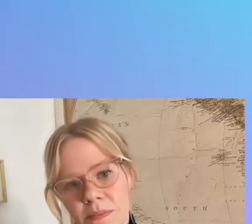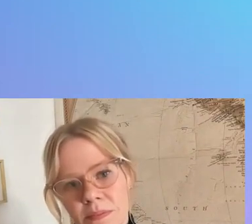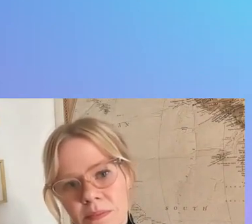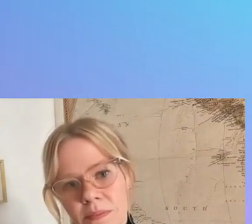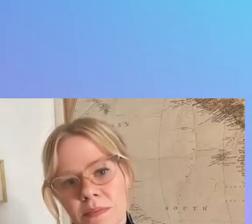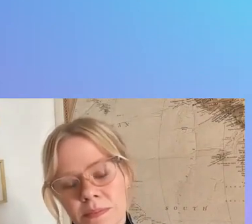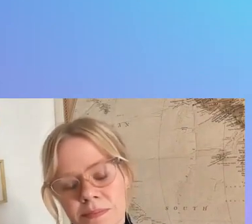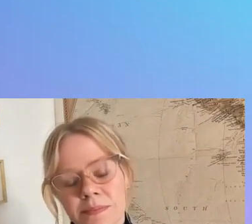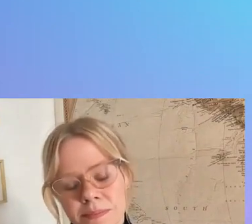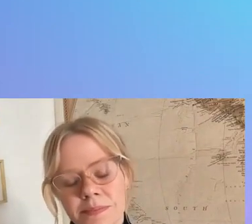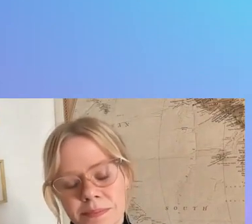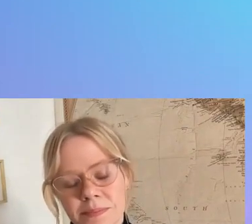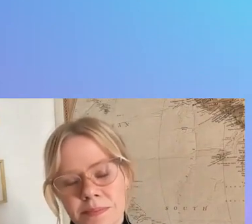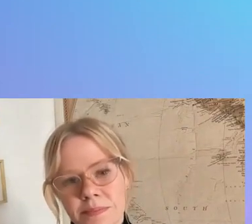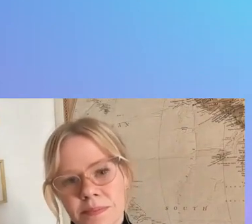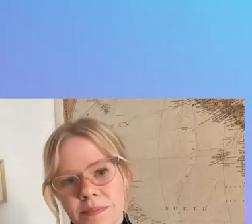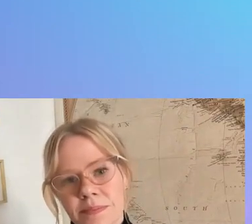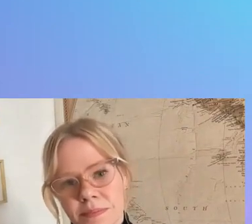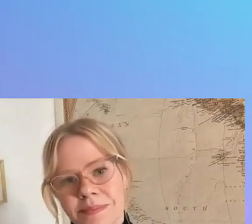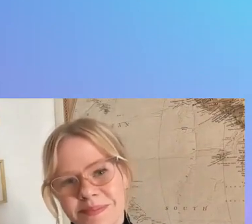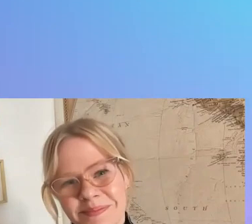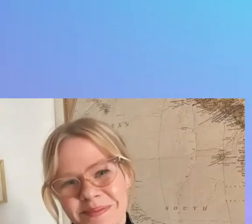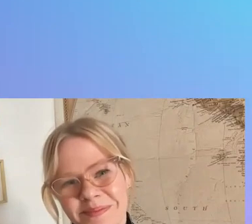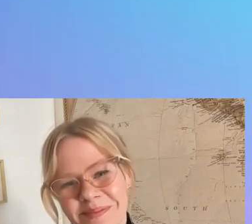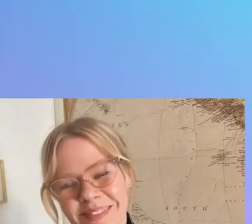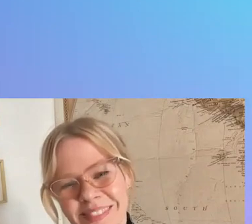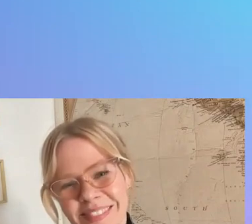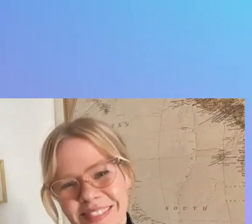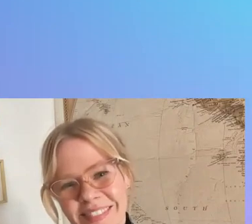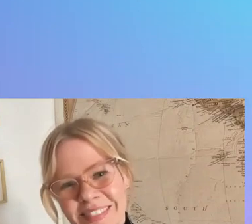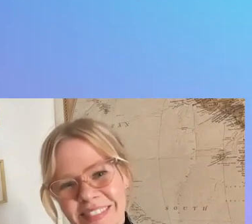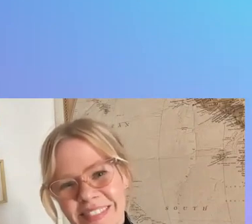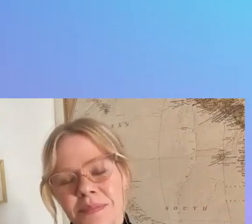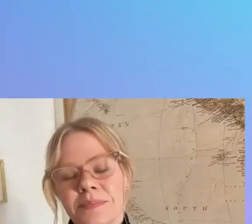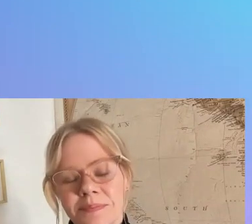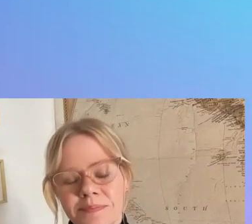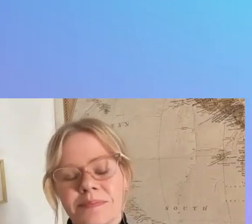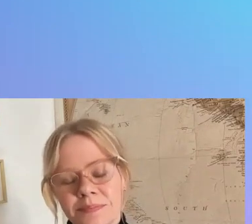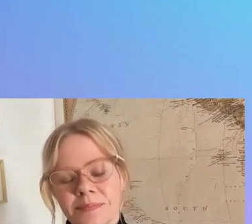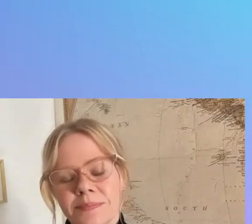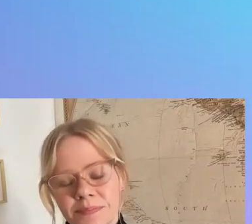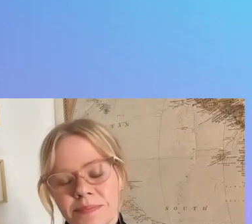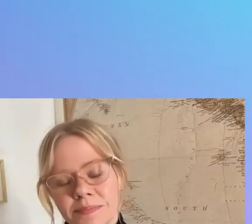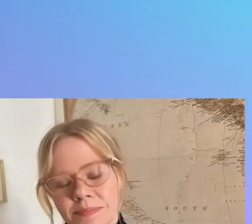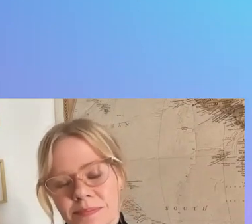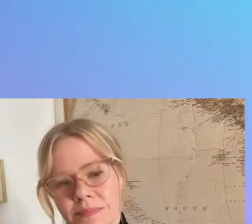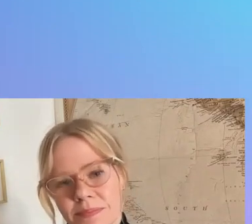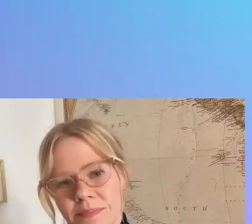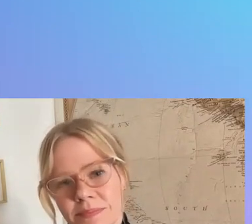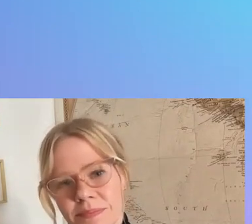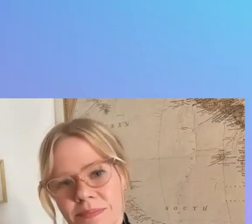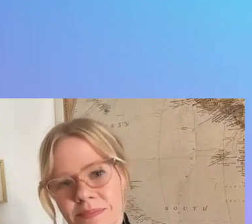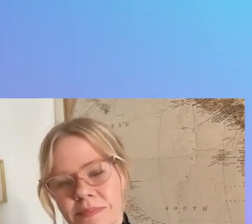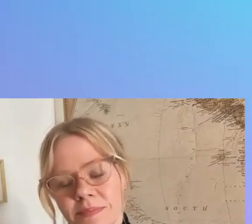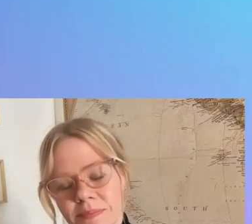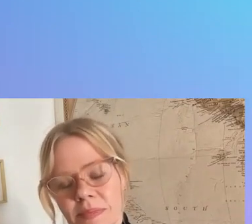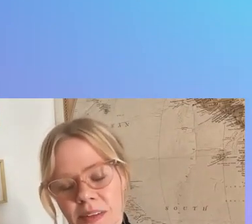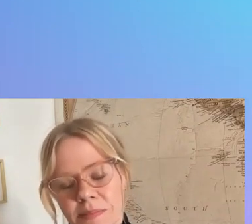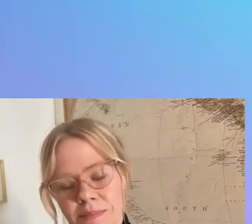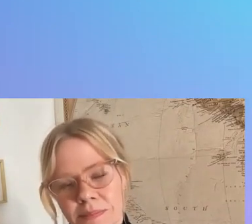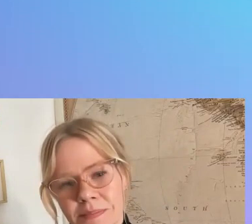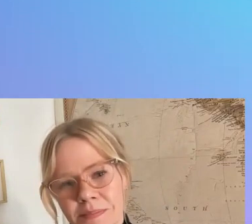tactile learner, you just opened a new world for me, even if I don't have a disability and need braille or something like that to learn.